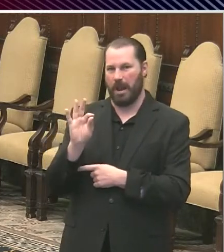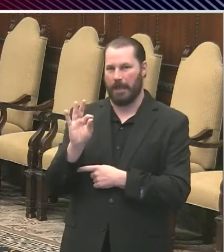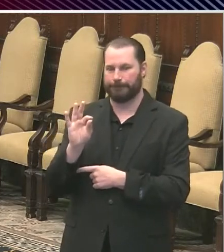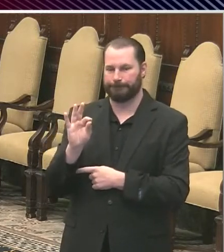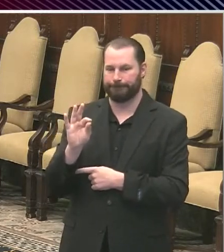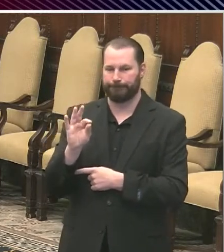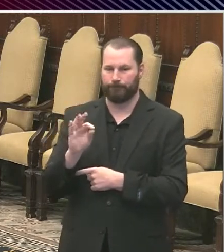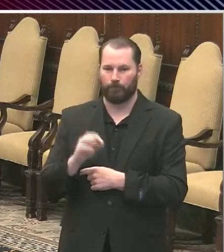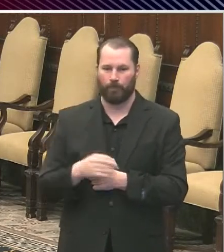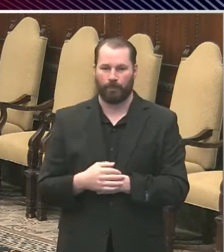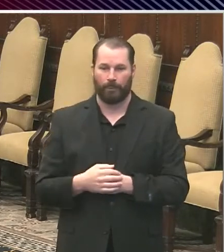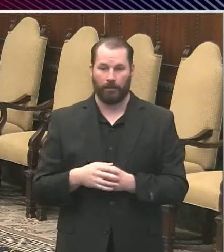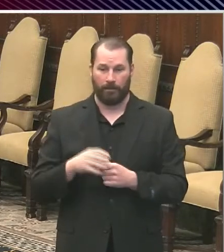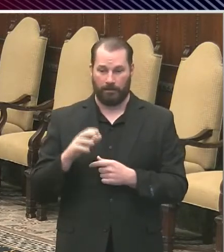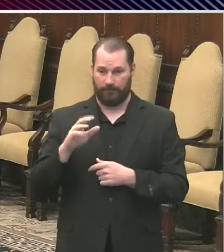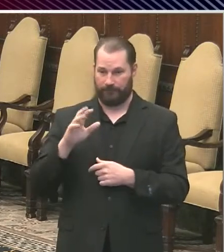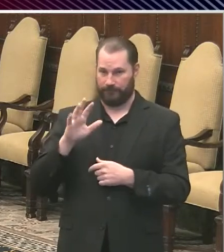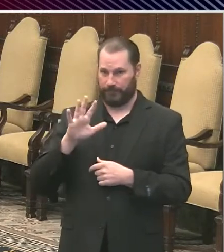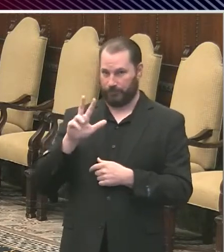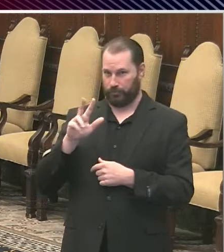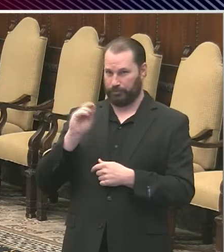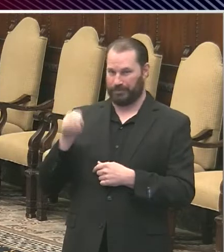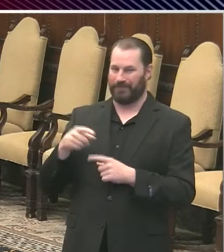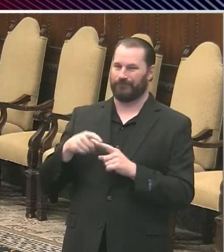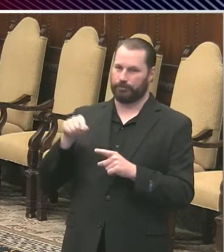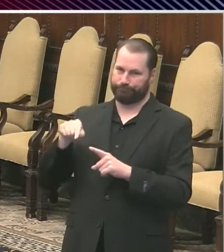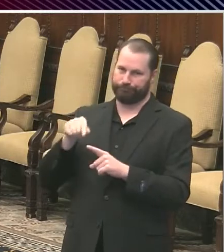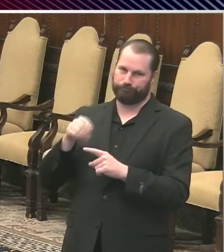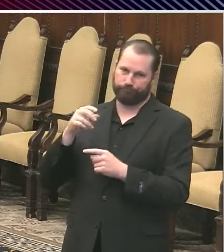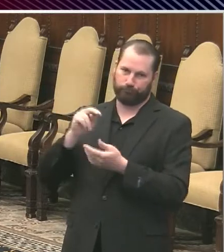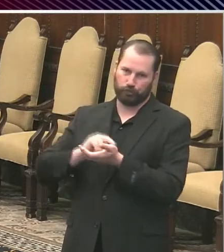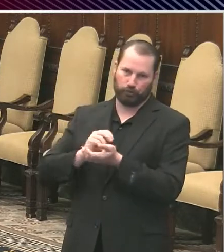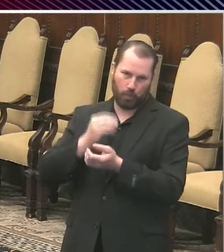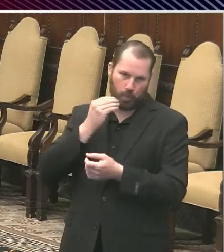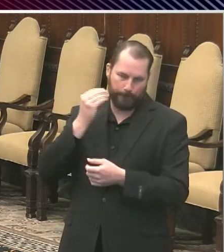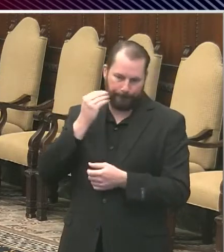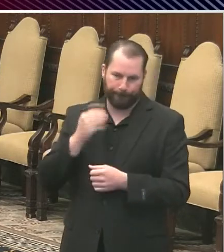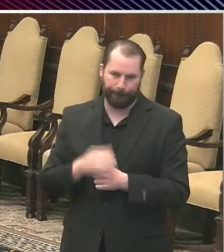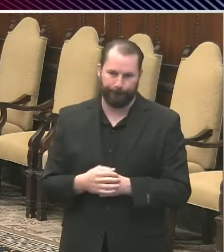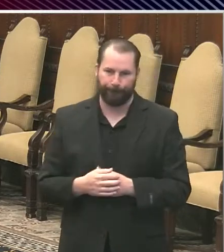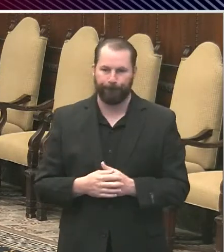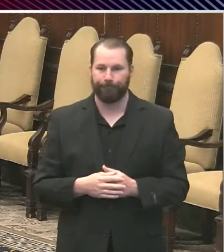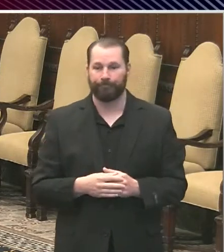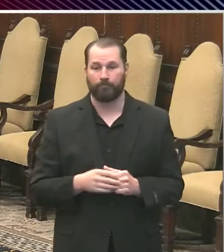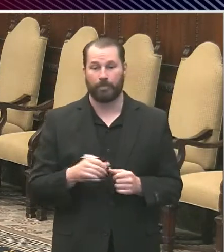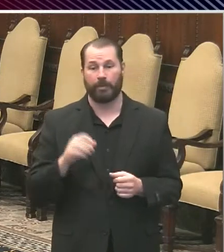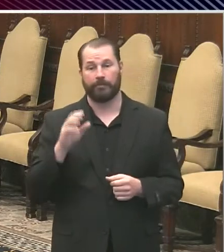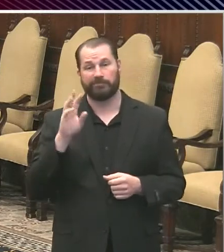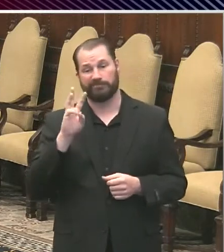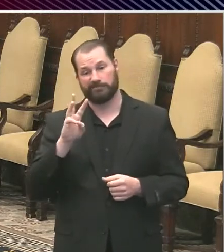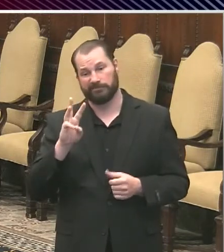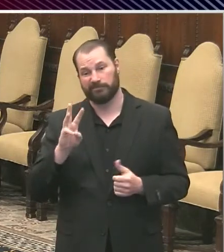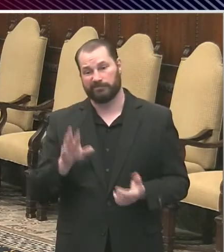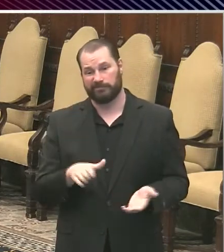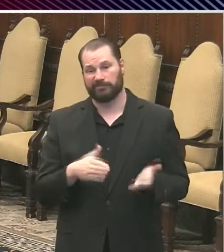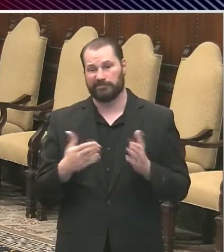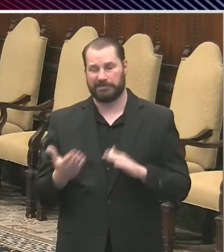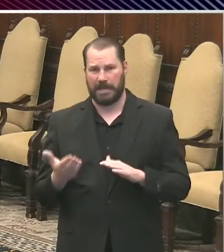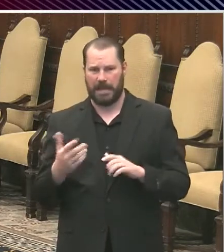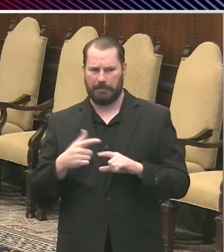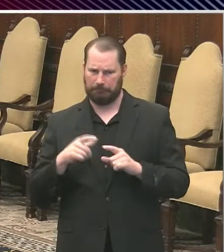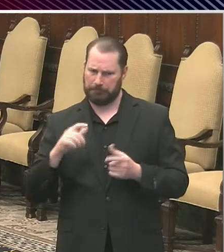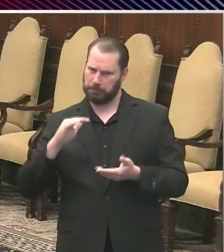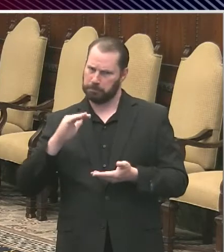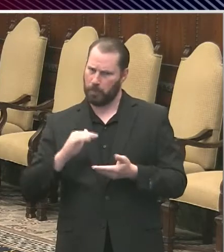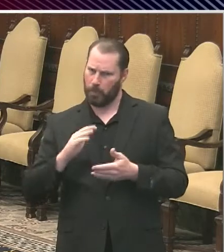were in nursing home residents. That lower number, that 6 is a lower number today than we've been seeing in the past. There is some delays in